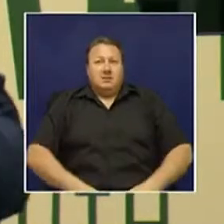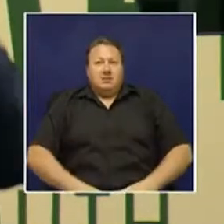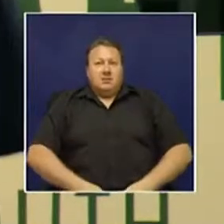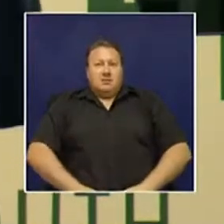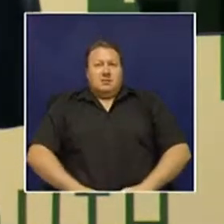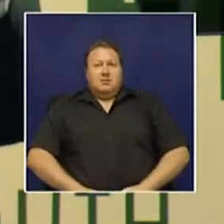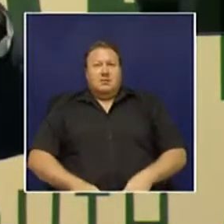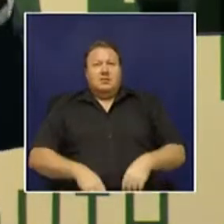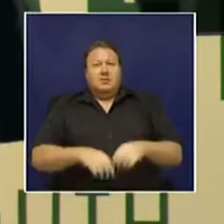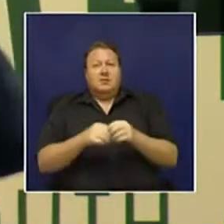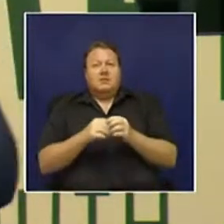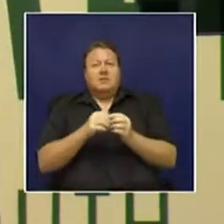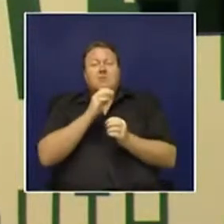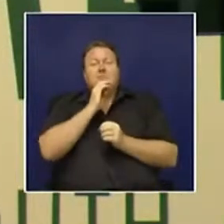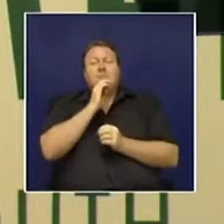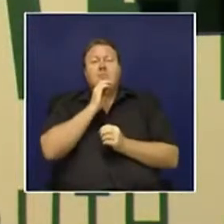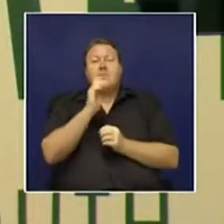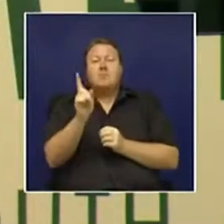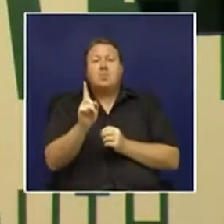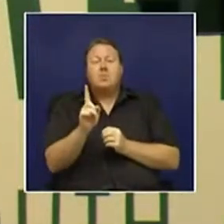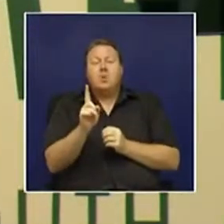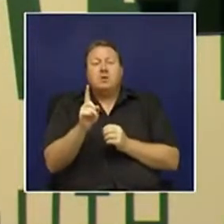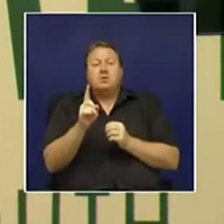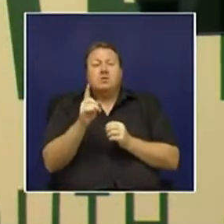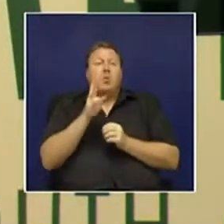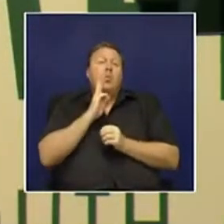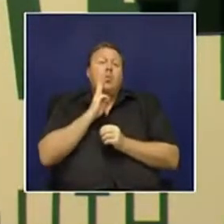There's no maintenance of the water system.